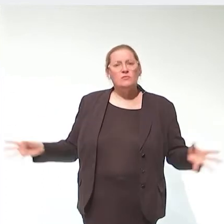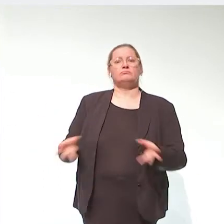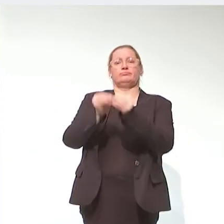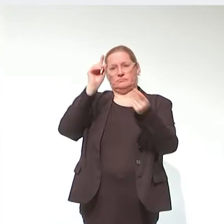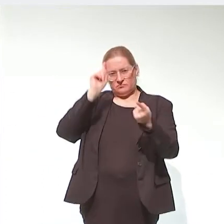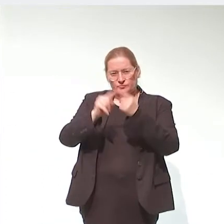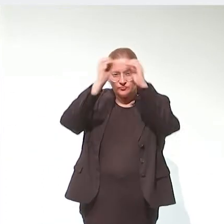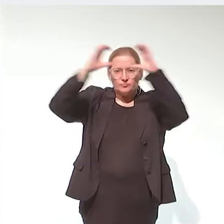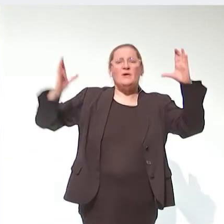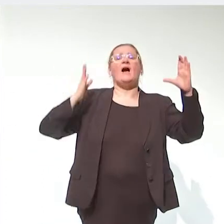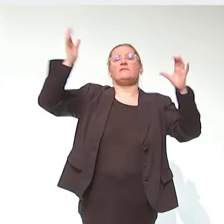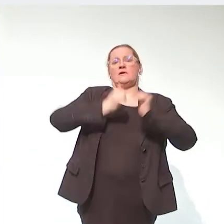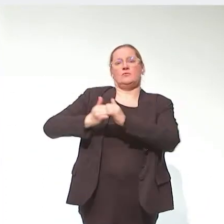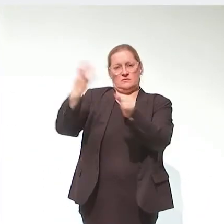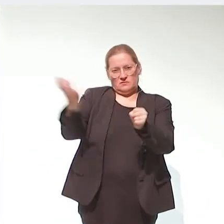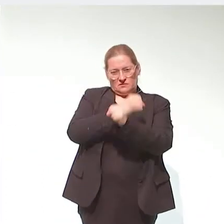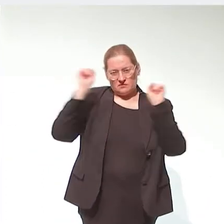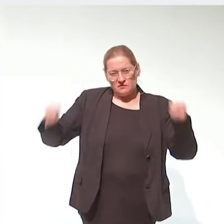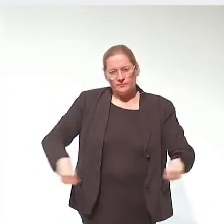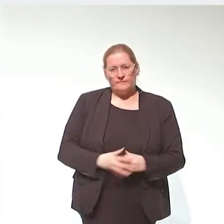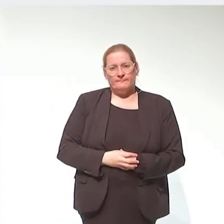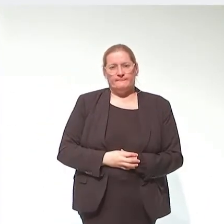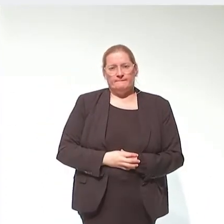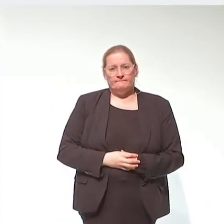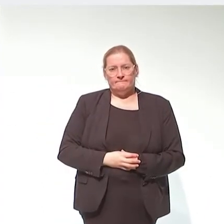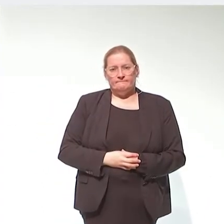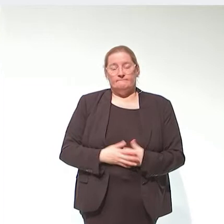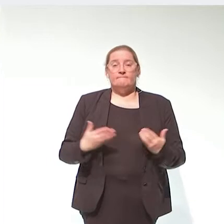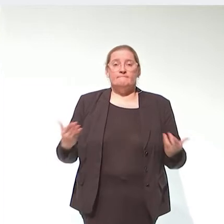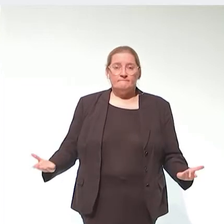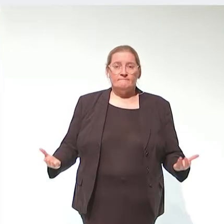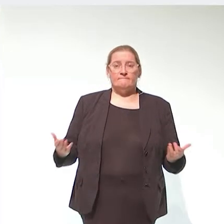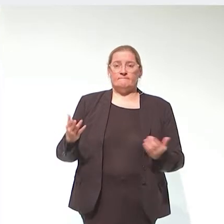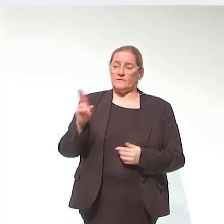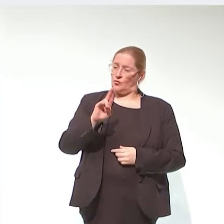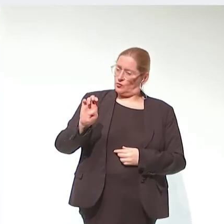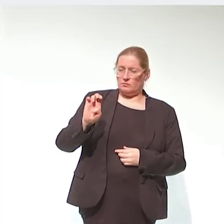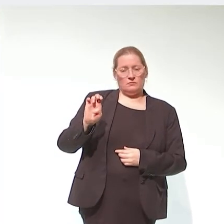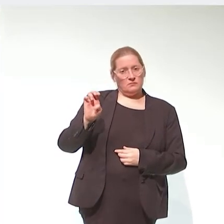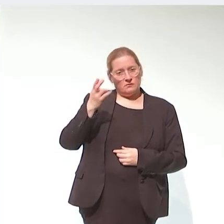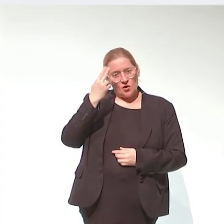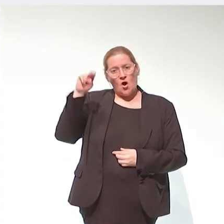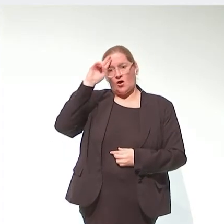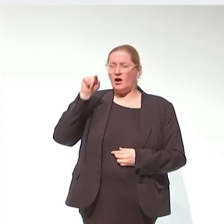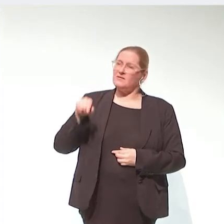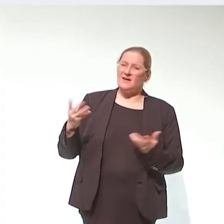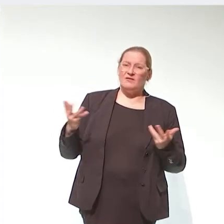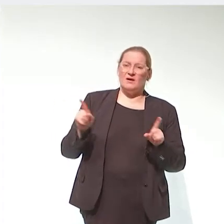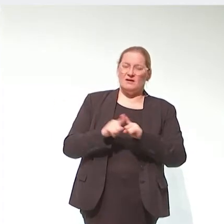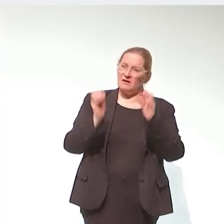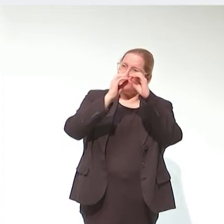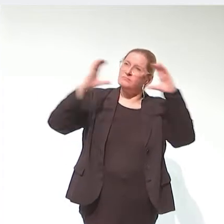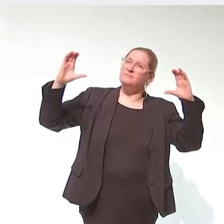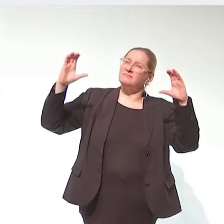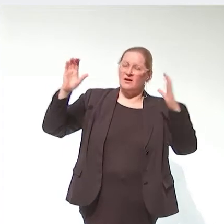We have made a promise with the Union of Equality. With the disability strategy, each of our nations have